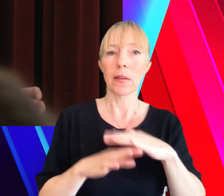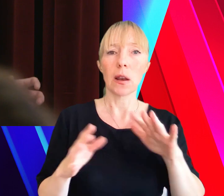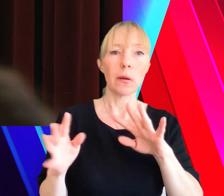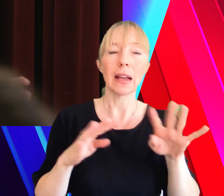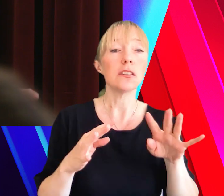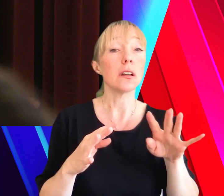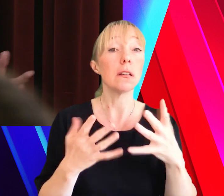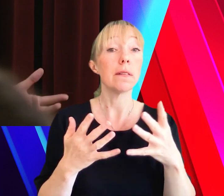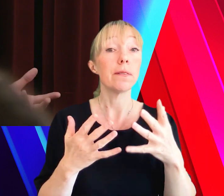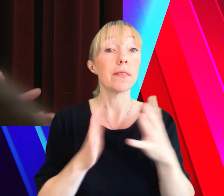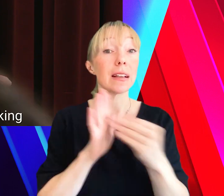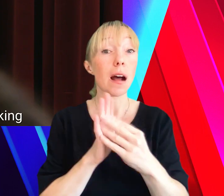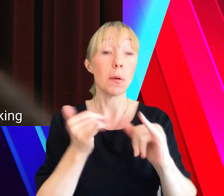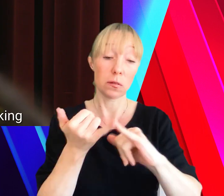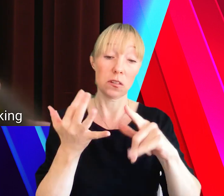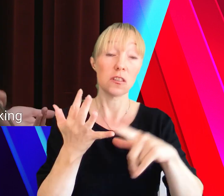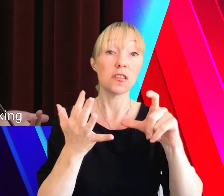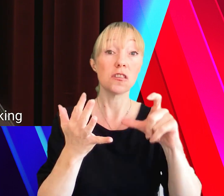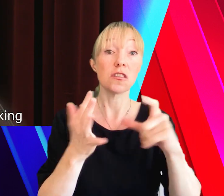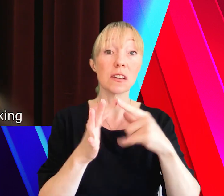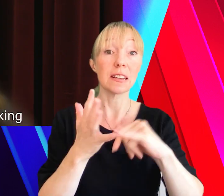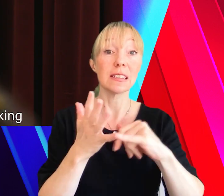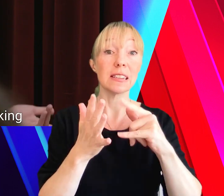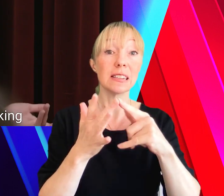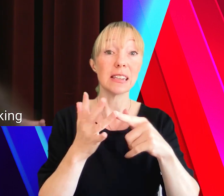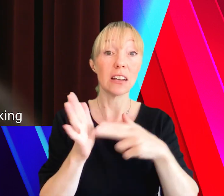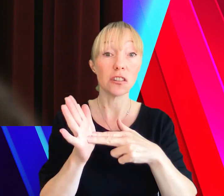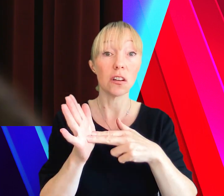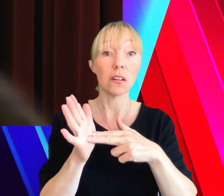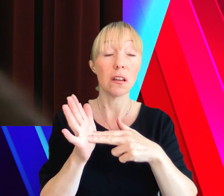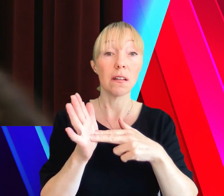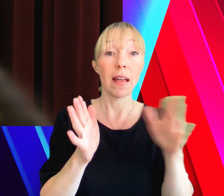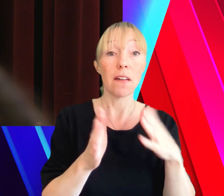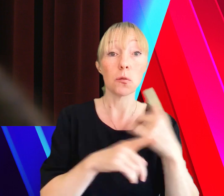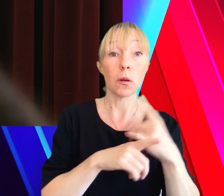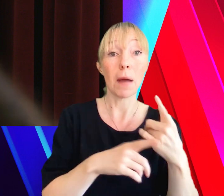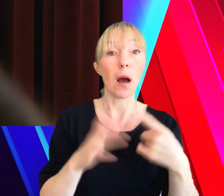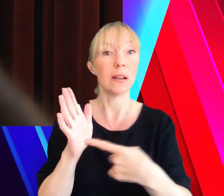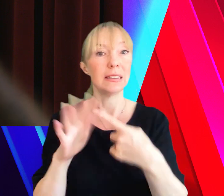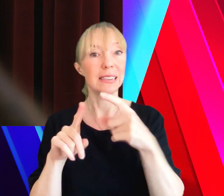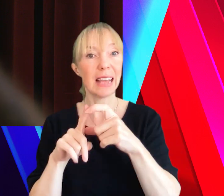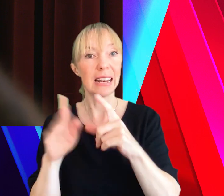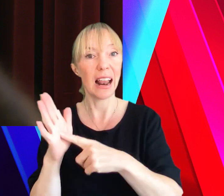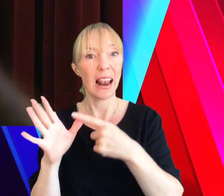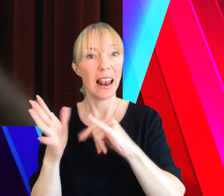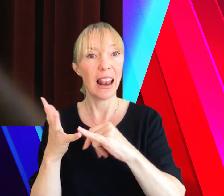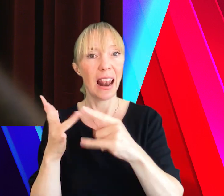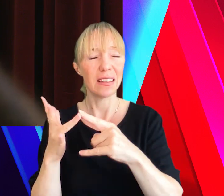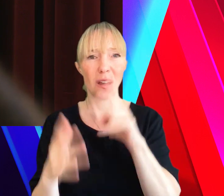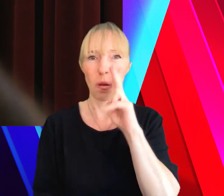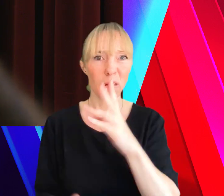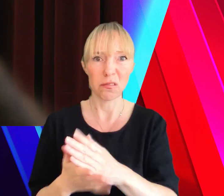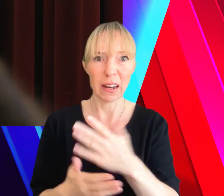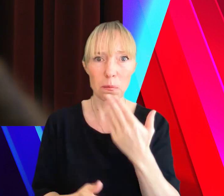that maybe because of that they don't get the attention? So if you look at Succession, a show that everyone seems to be talking about, or like Ted Lasso, which looks really boring, but maybe